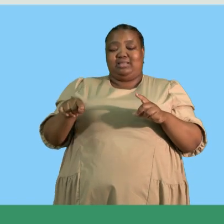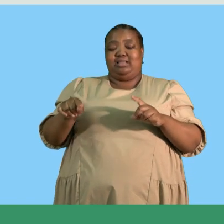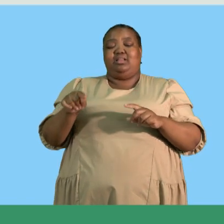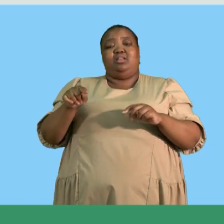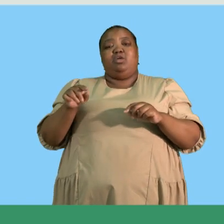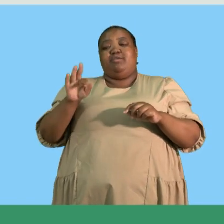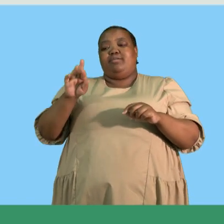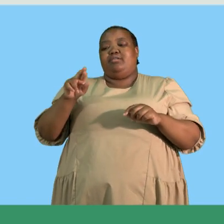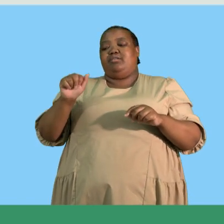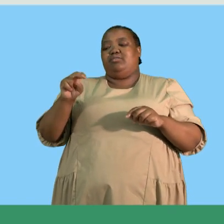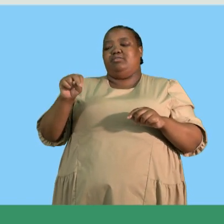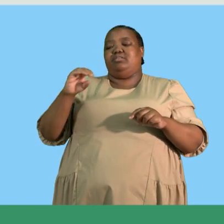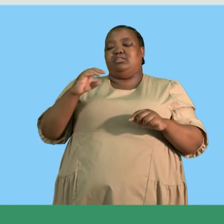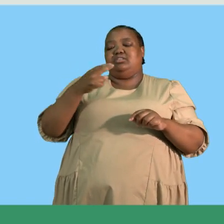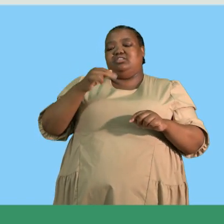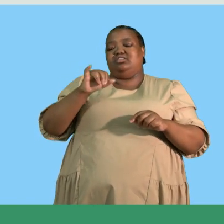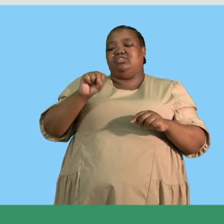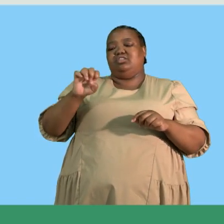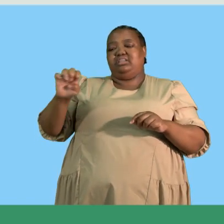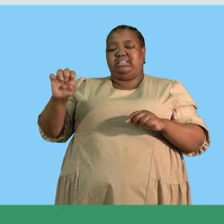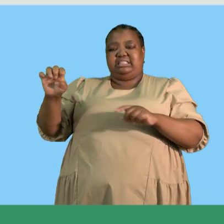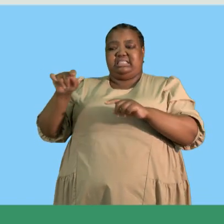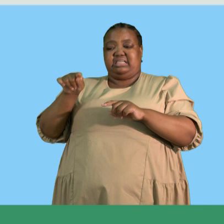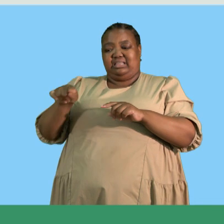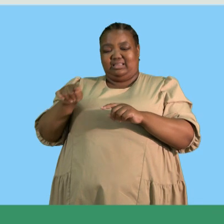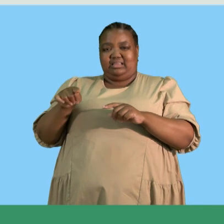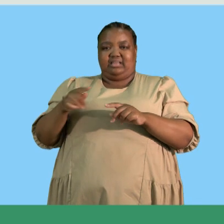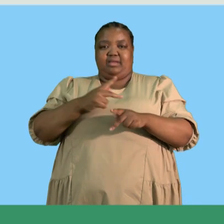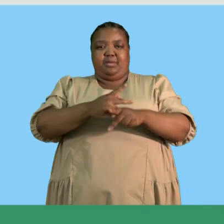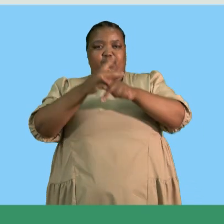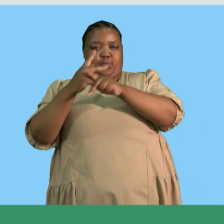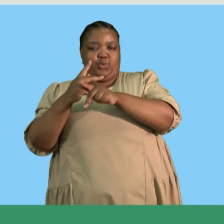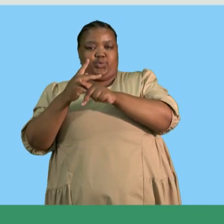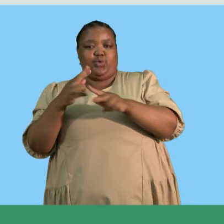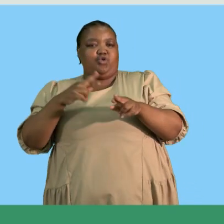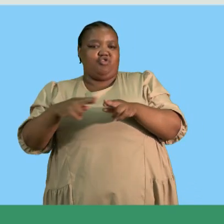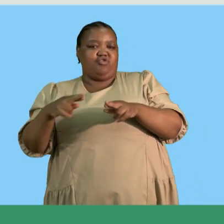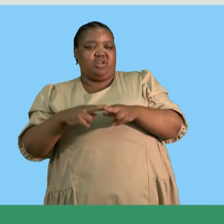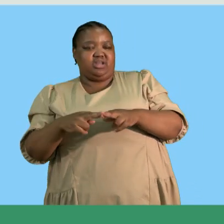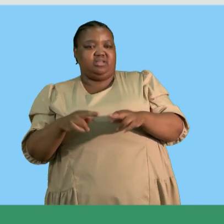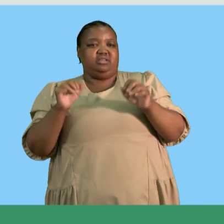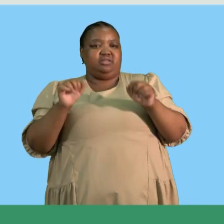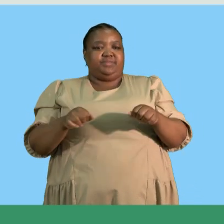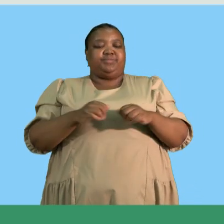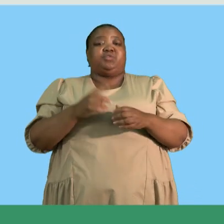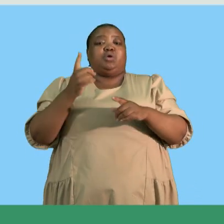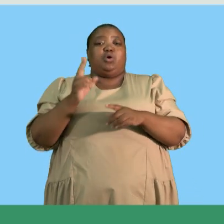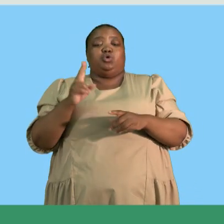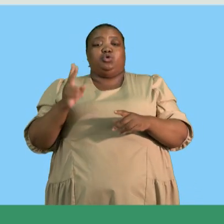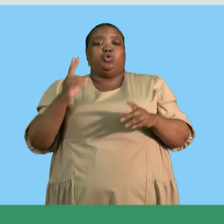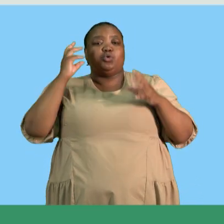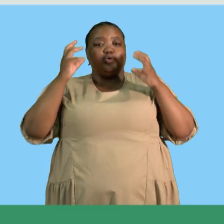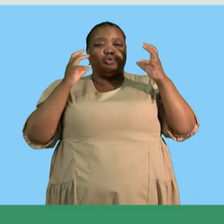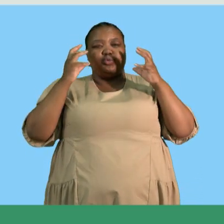are borrowing. So that will help you to differentiate between the two.